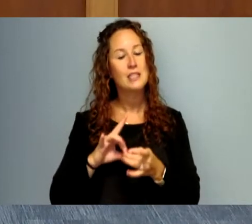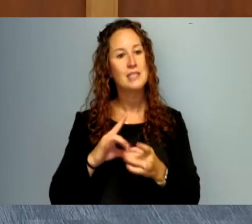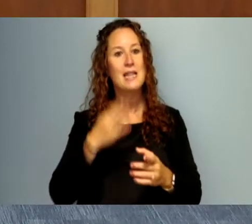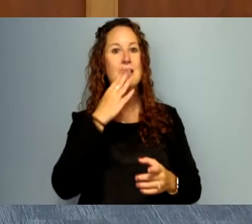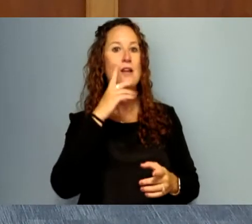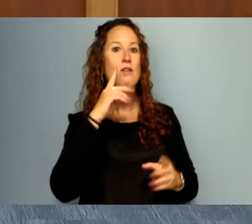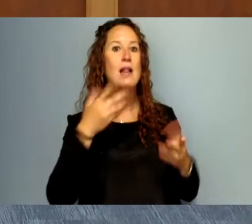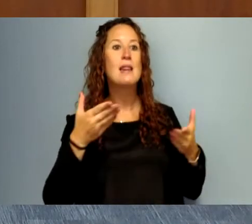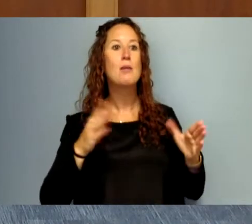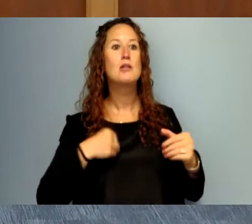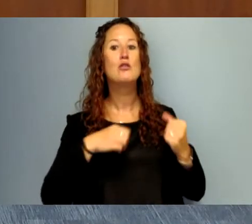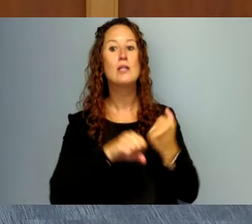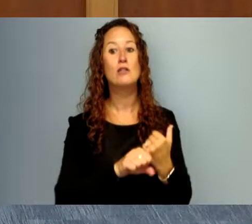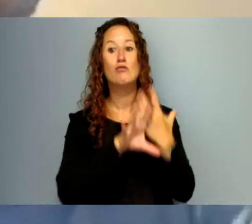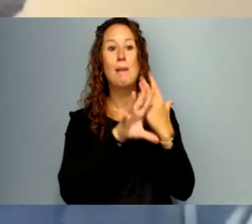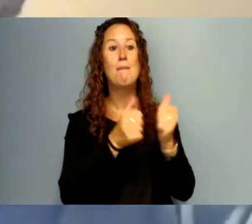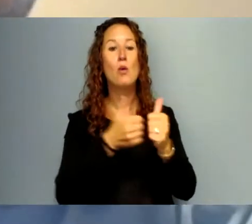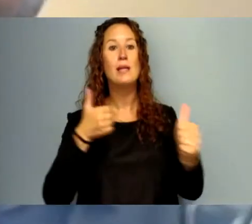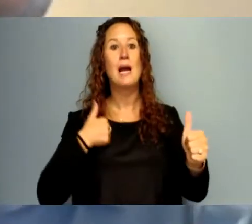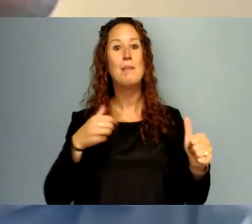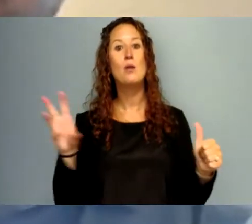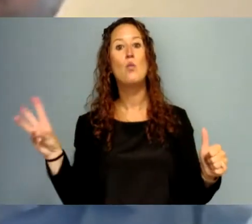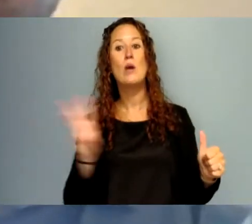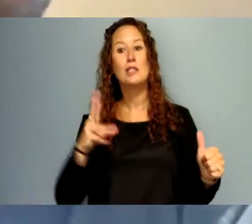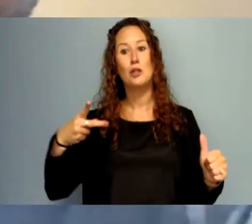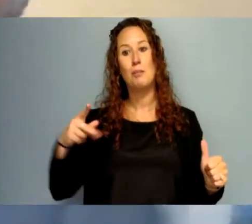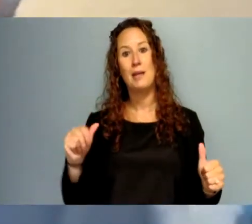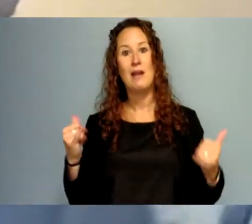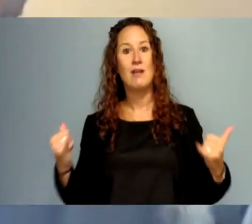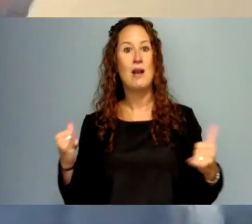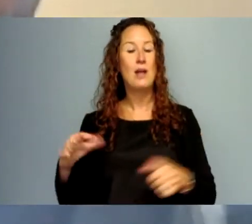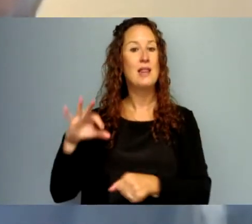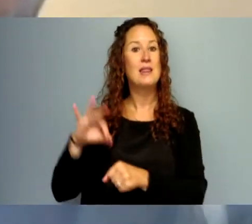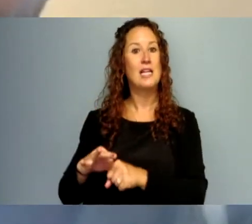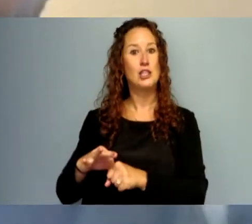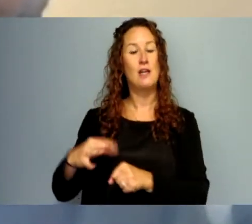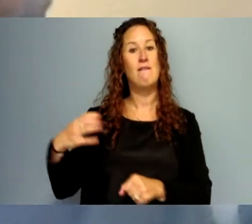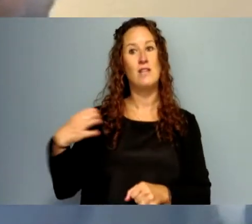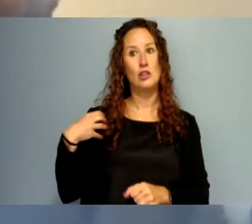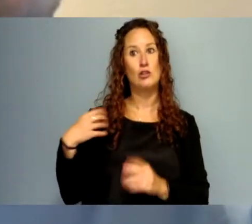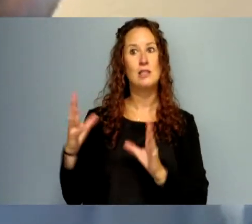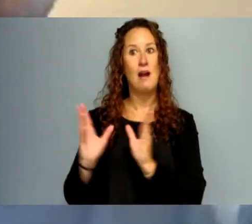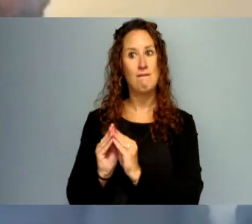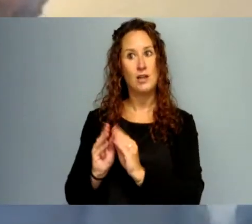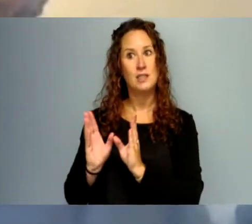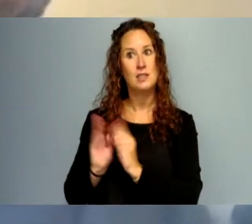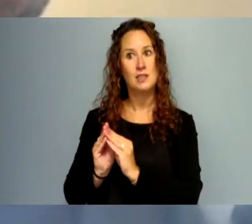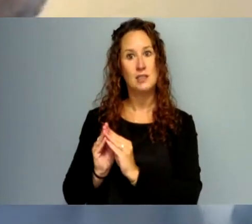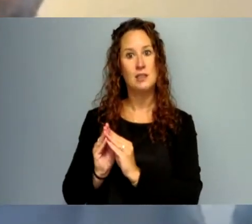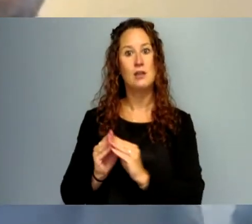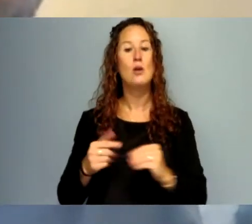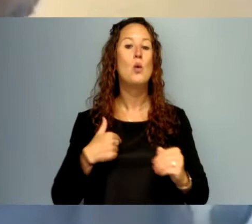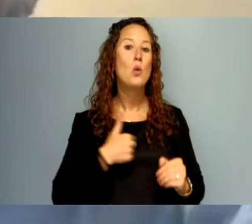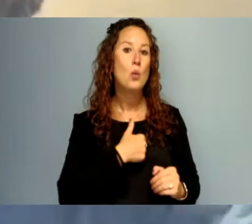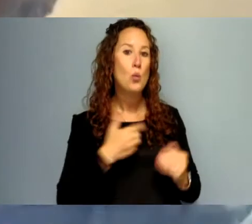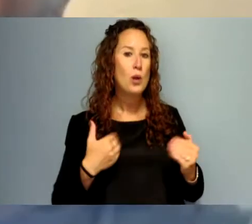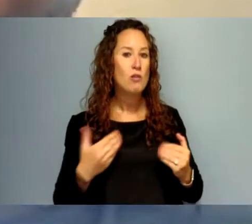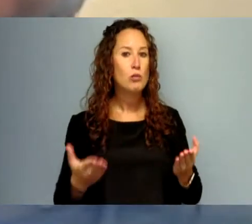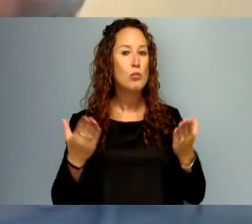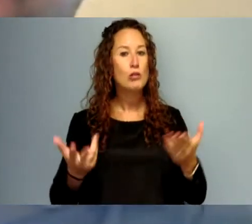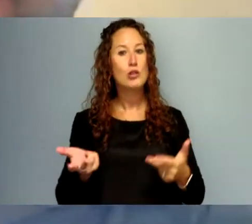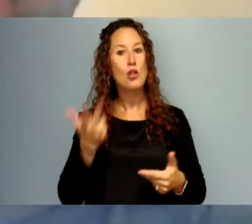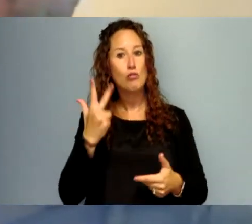I'm actually in Western PA right now at a election officials conference. What we have proposed is 3 salary